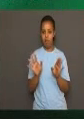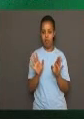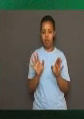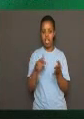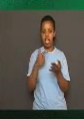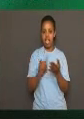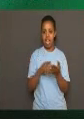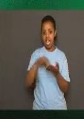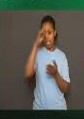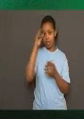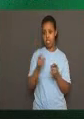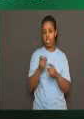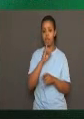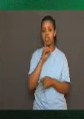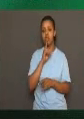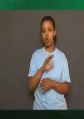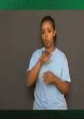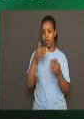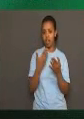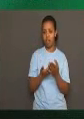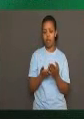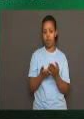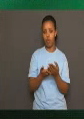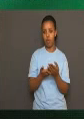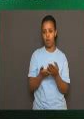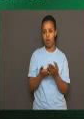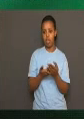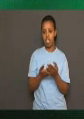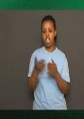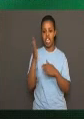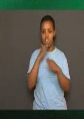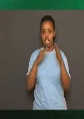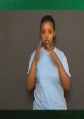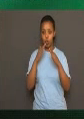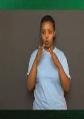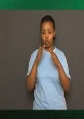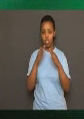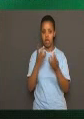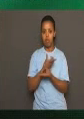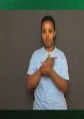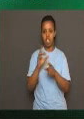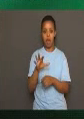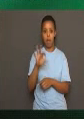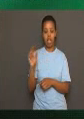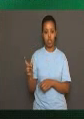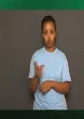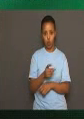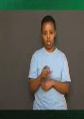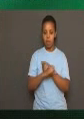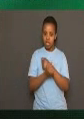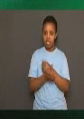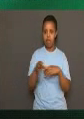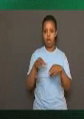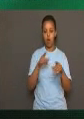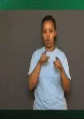Insight learning involves finding solutions to problems that are based on